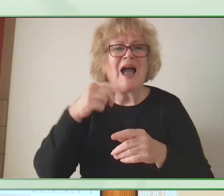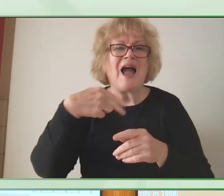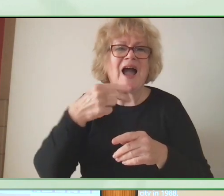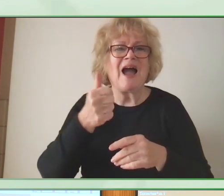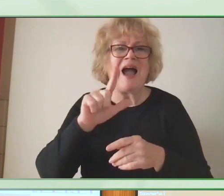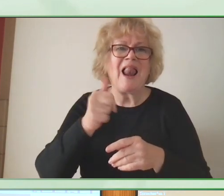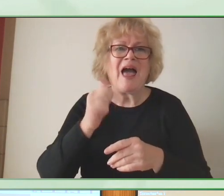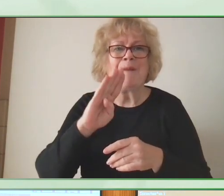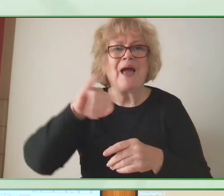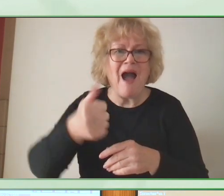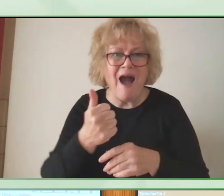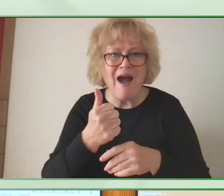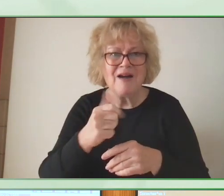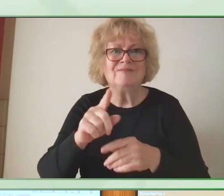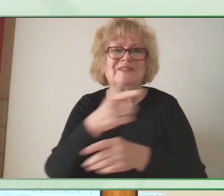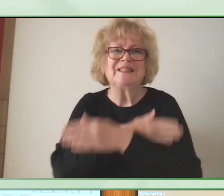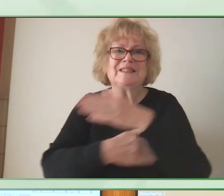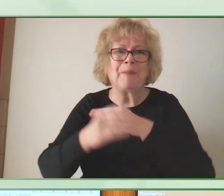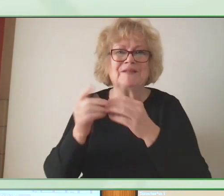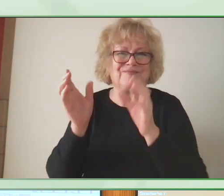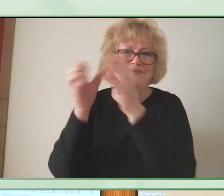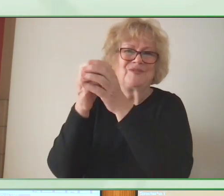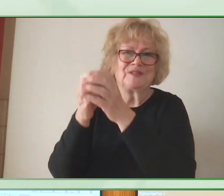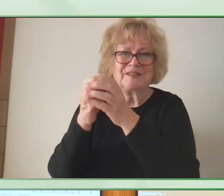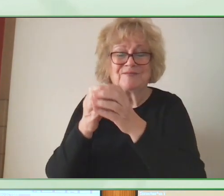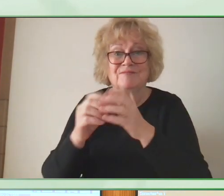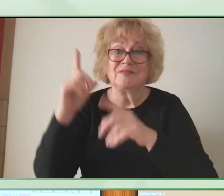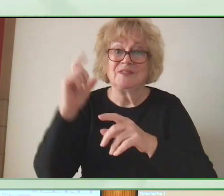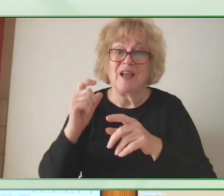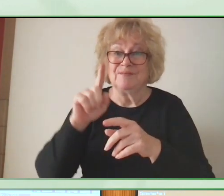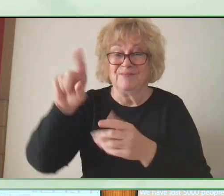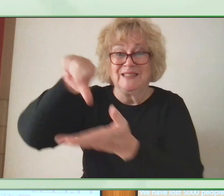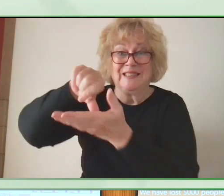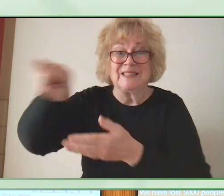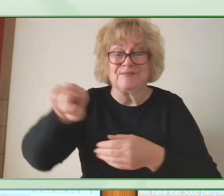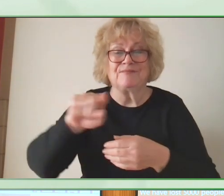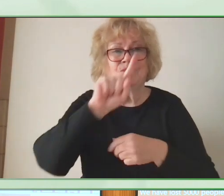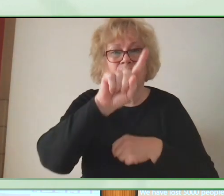bombardment. So I come from that city, so I'm very proud to be here today. So